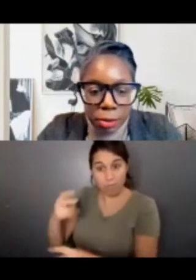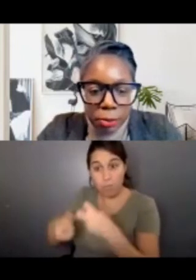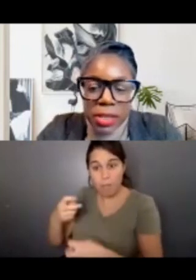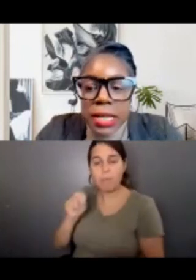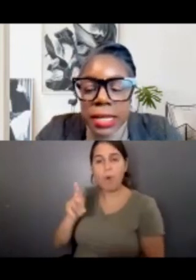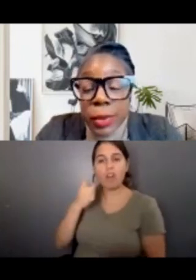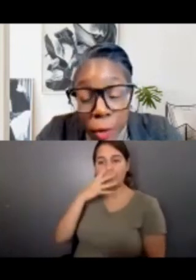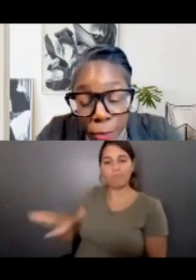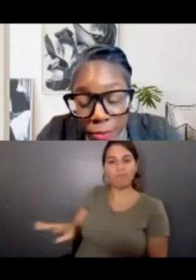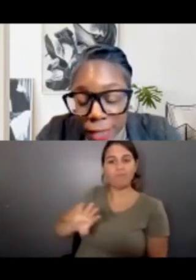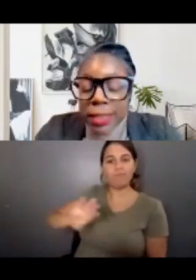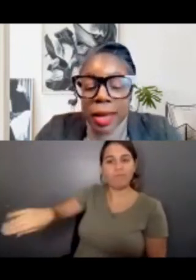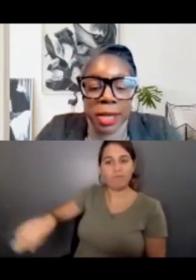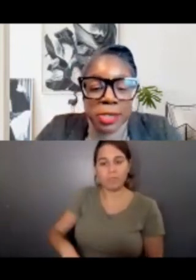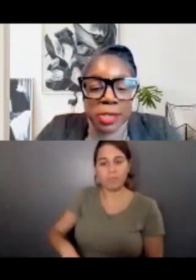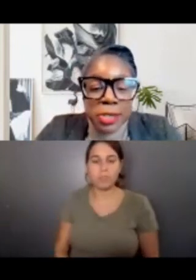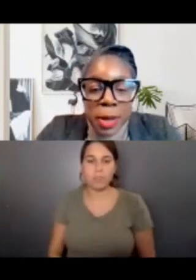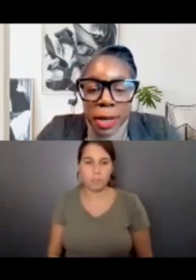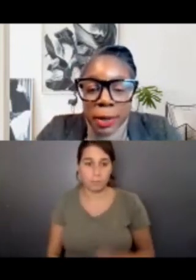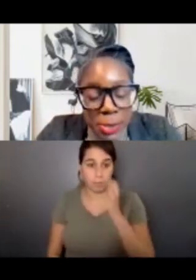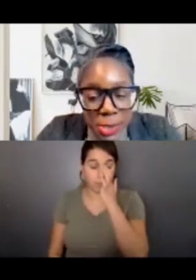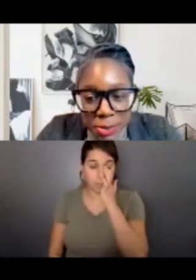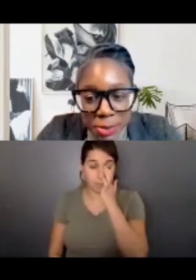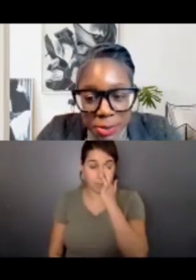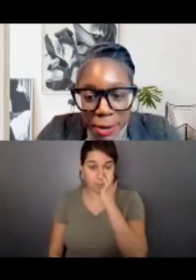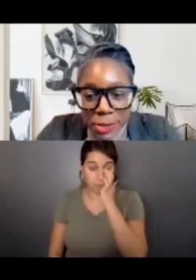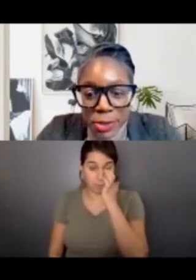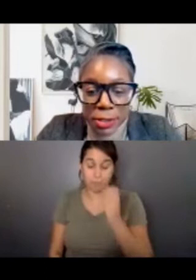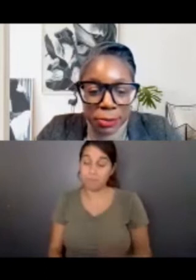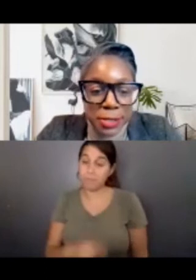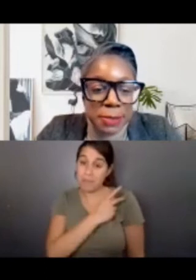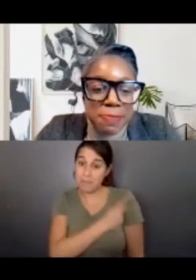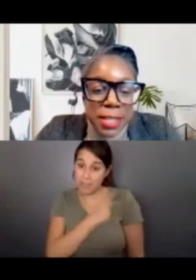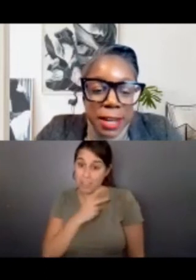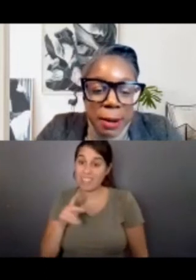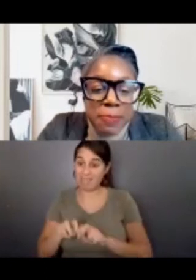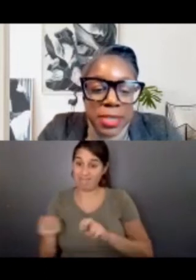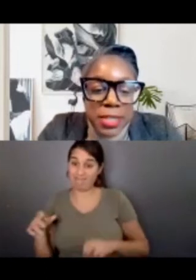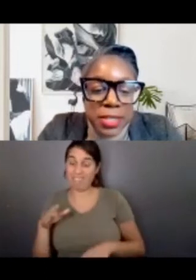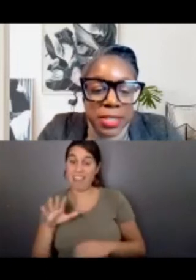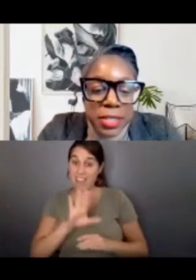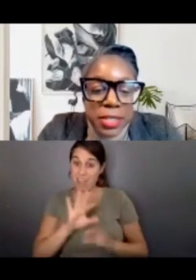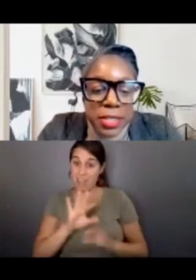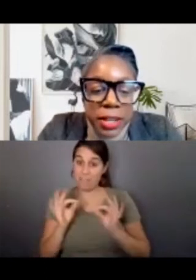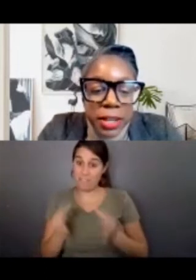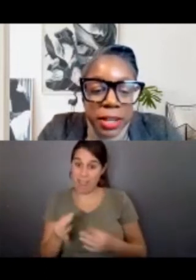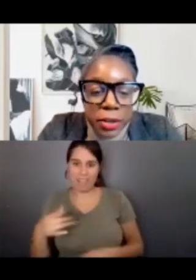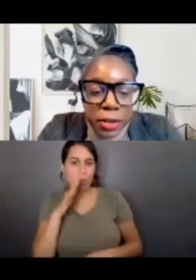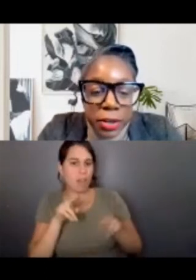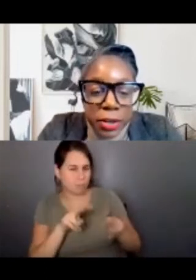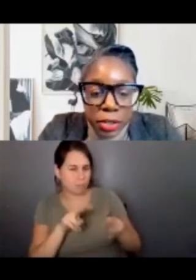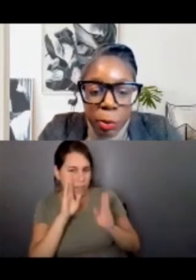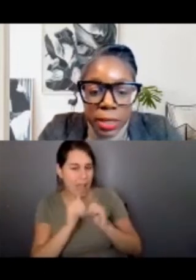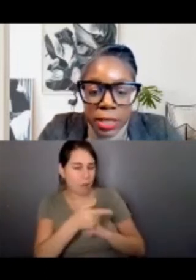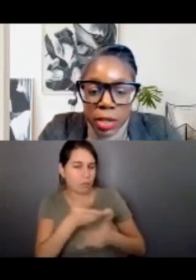room? And we know that patients pay close attention to how we treat their loved ones. Another is